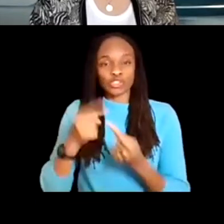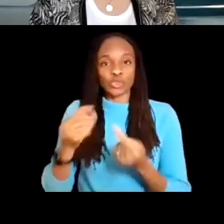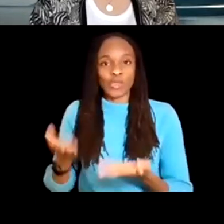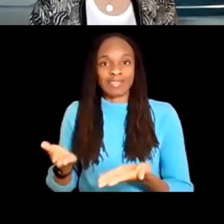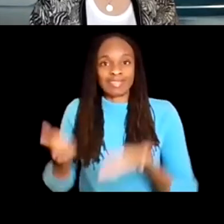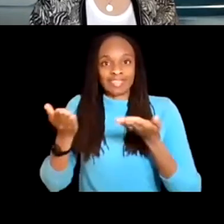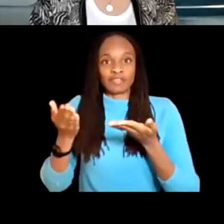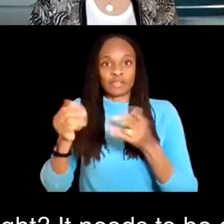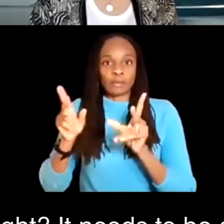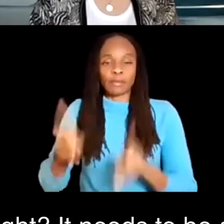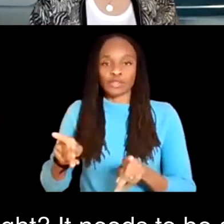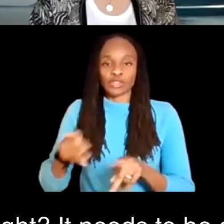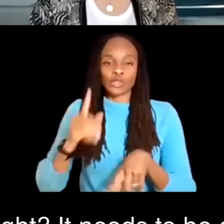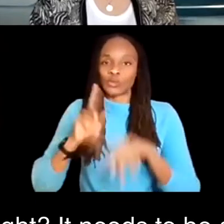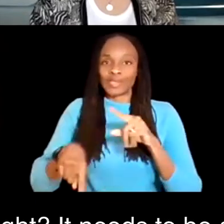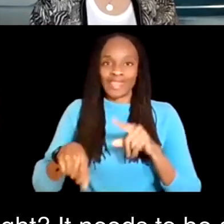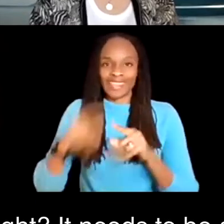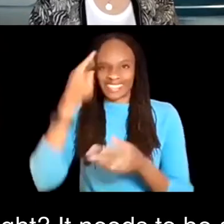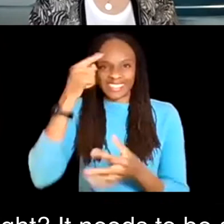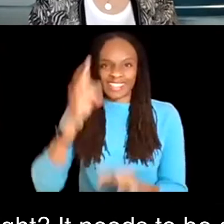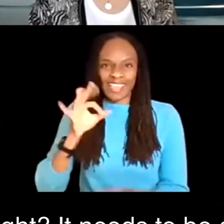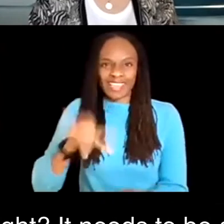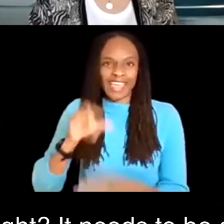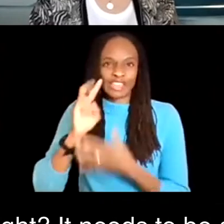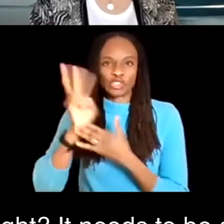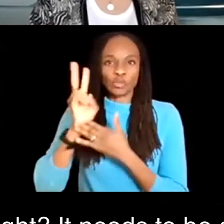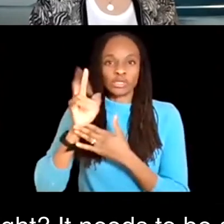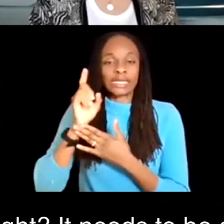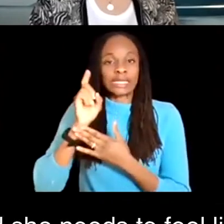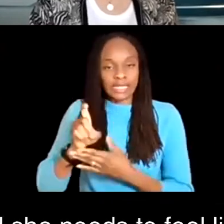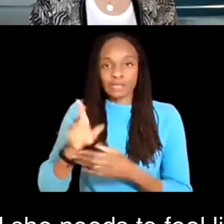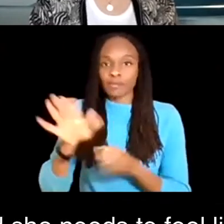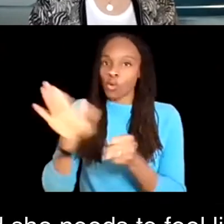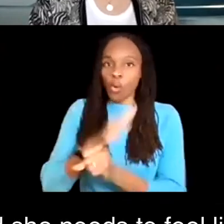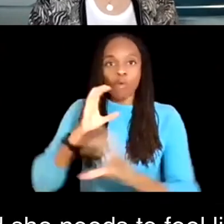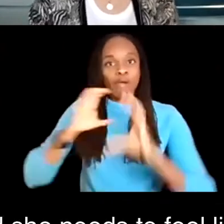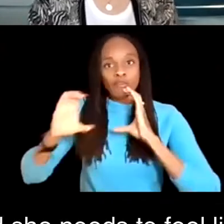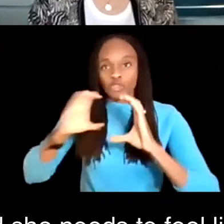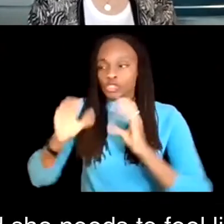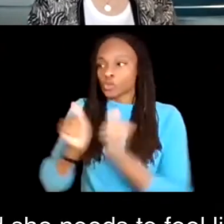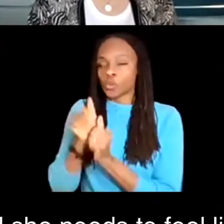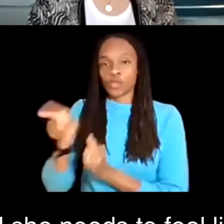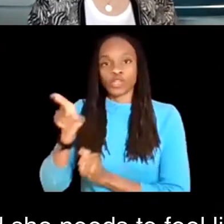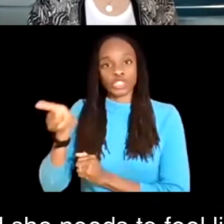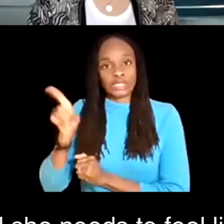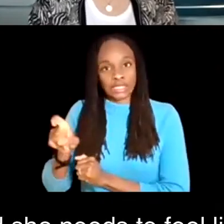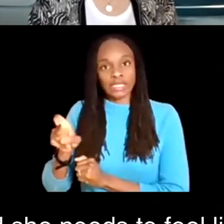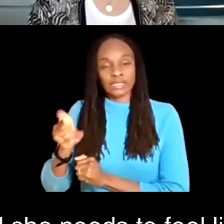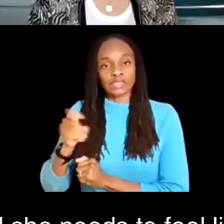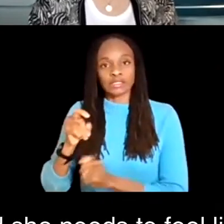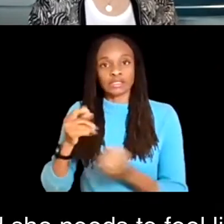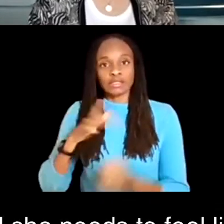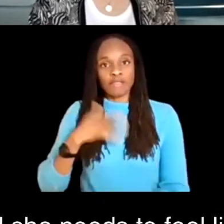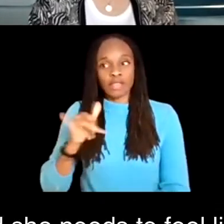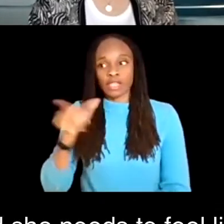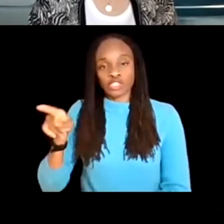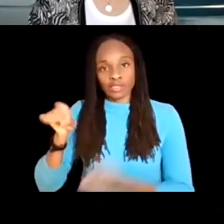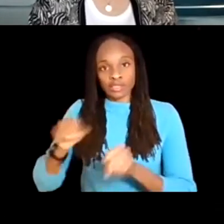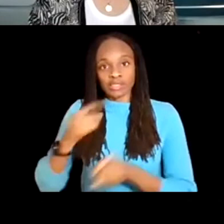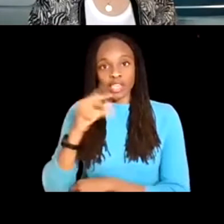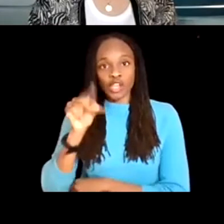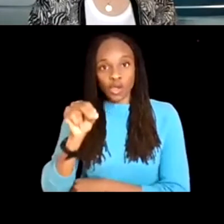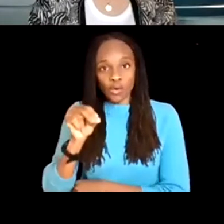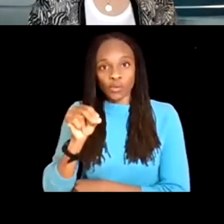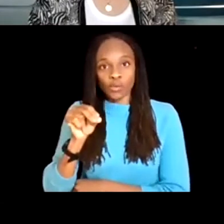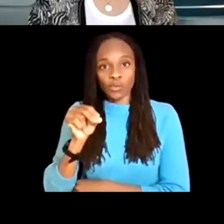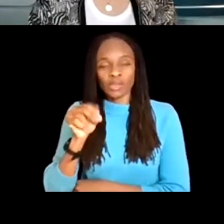done in like 2 minutes, right? It needs to be a whole conversation with her and she needs to feel like she has the ability to say no. And that